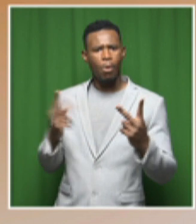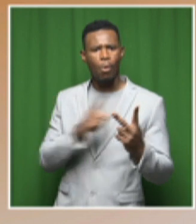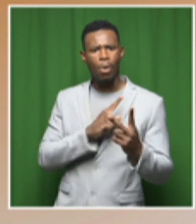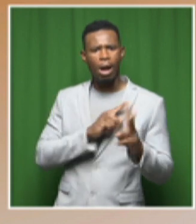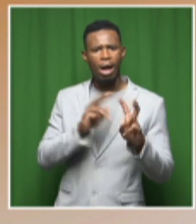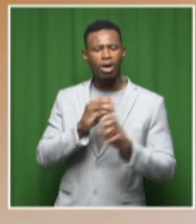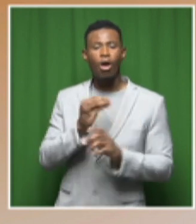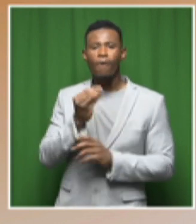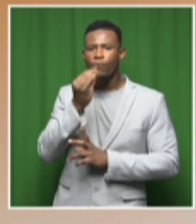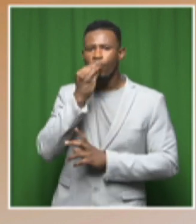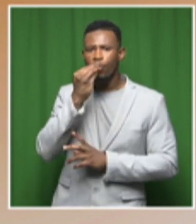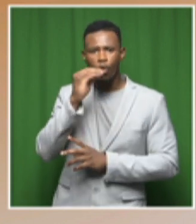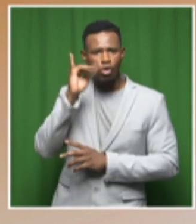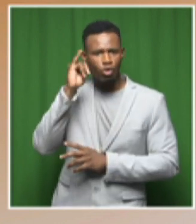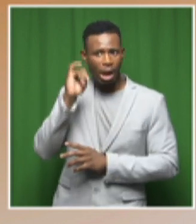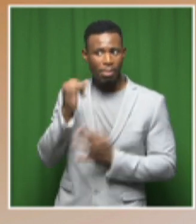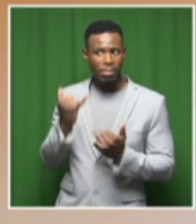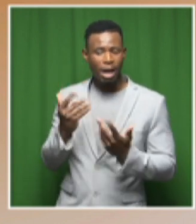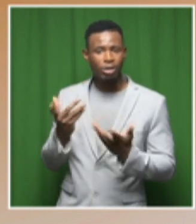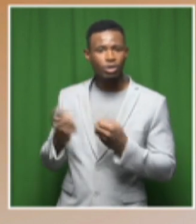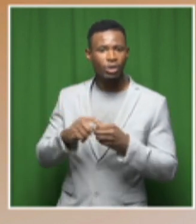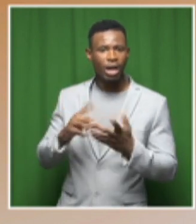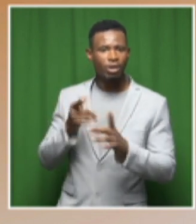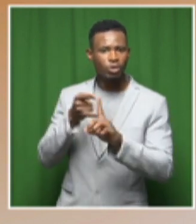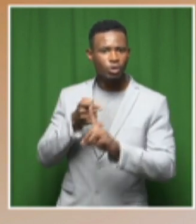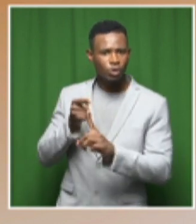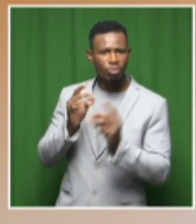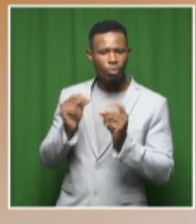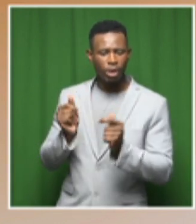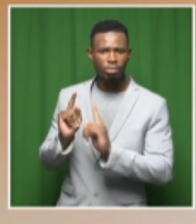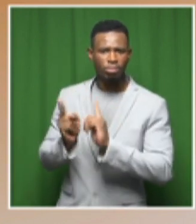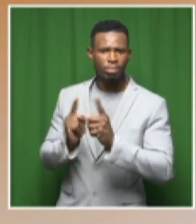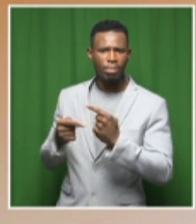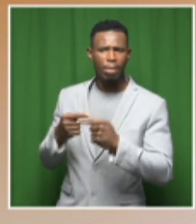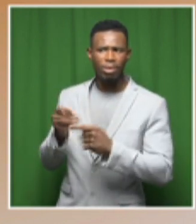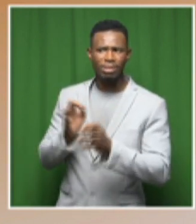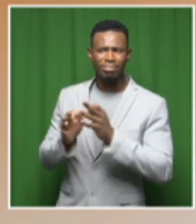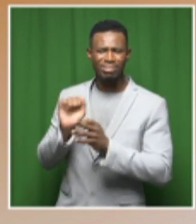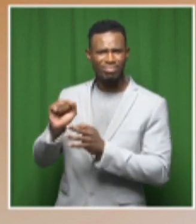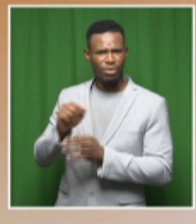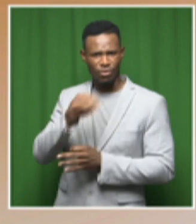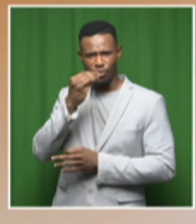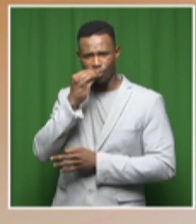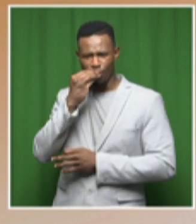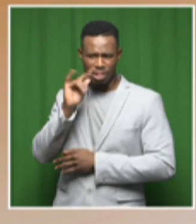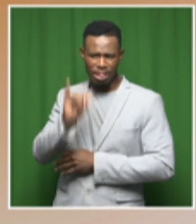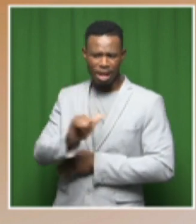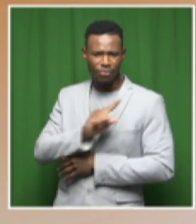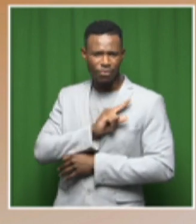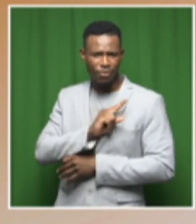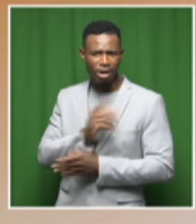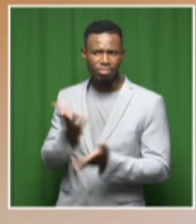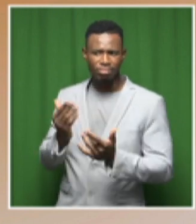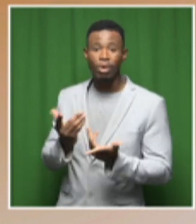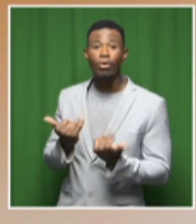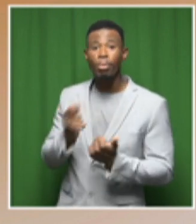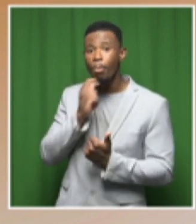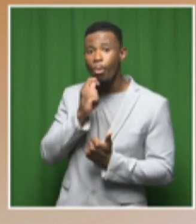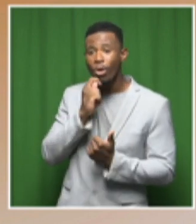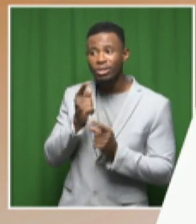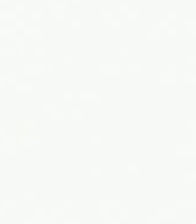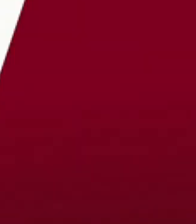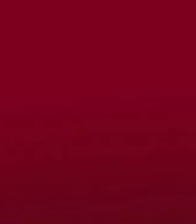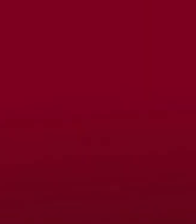Well, Lethabo is on Zoom with us this morning for a quick chat about her love for food and cooking. Very good morning to you, Lethabo. Thank you so much for joining us.